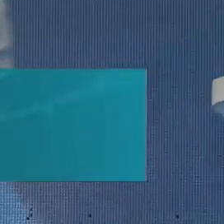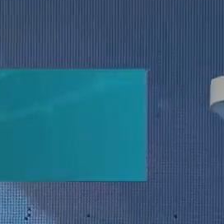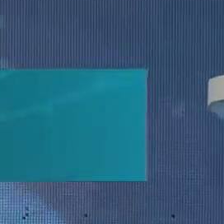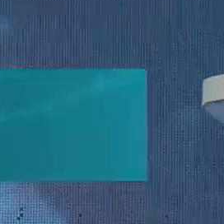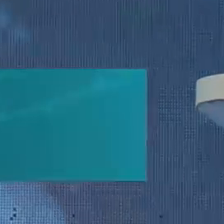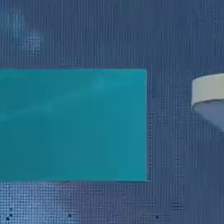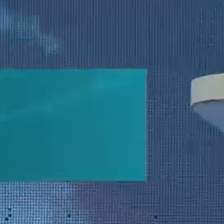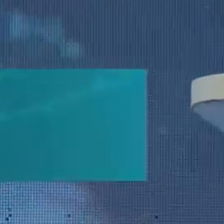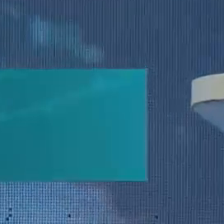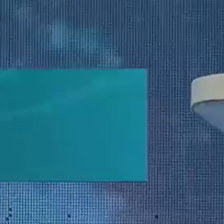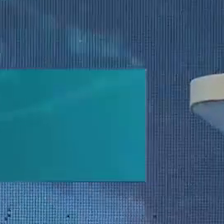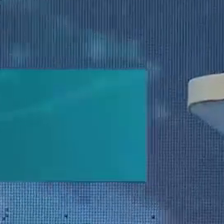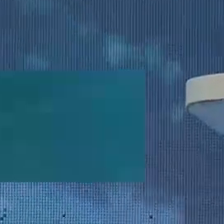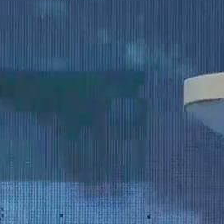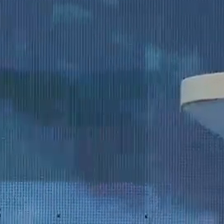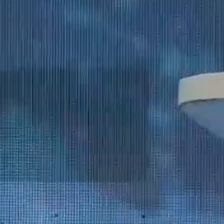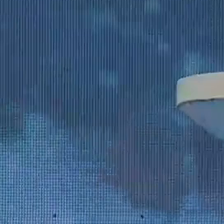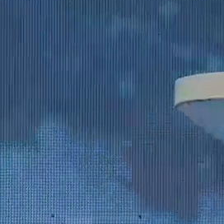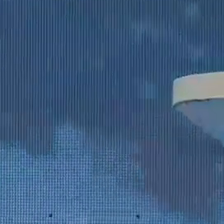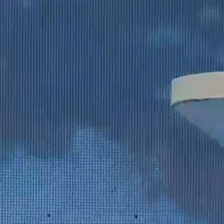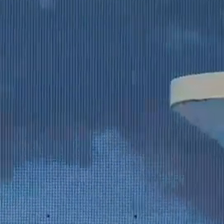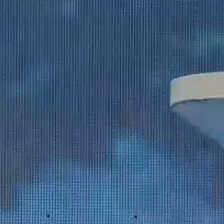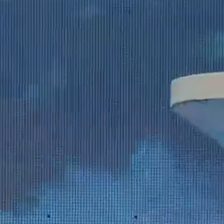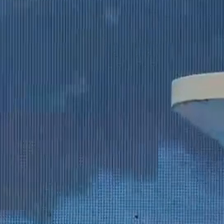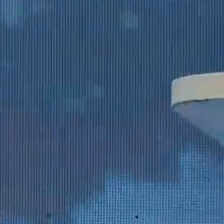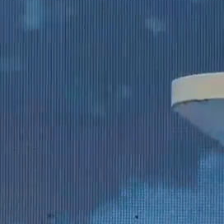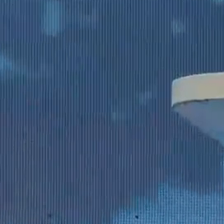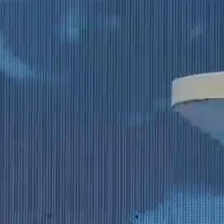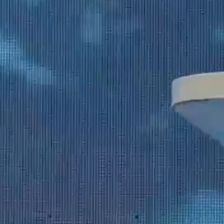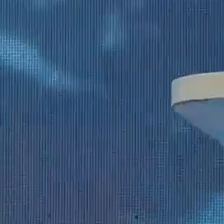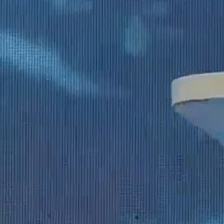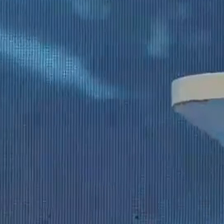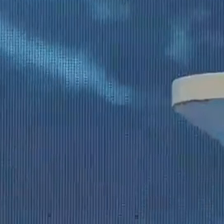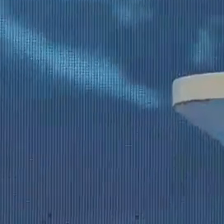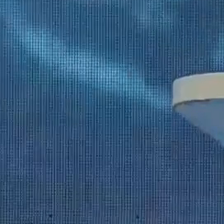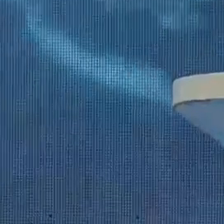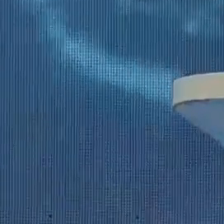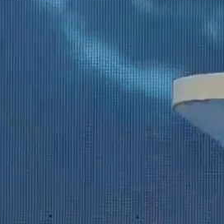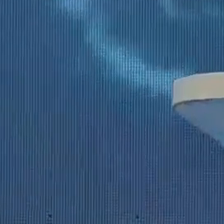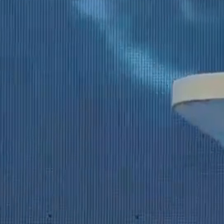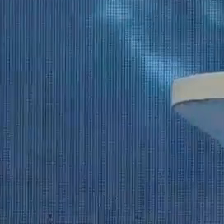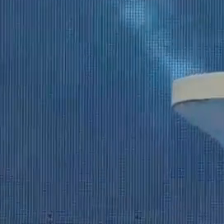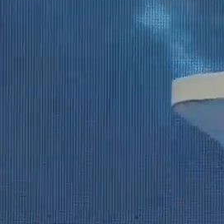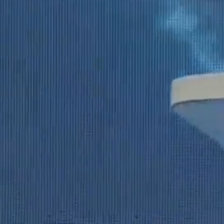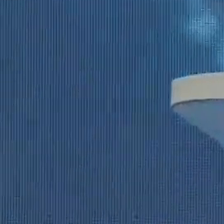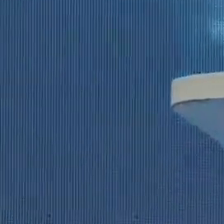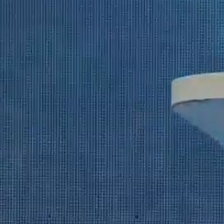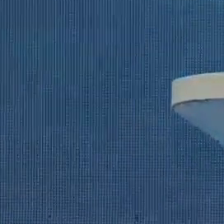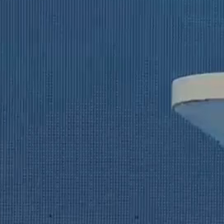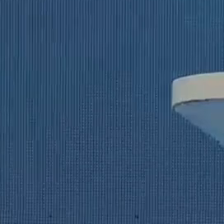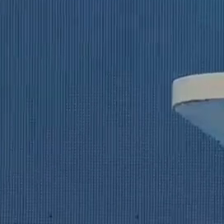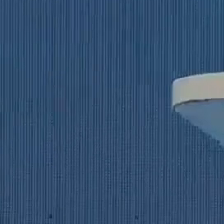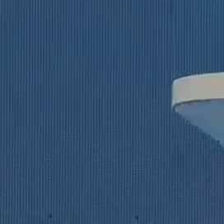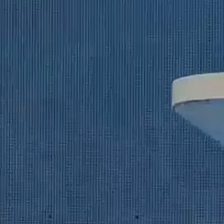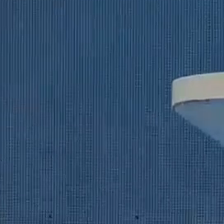stand. I want to be able to walk. I want to be able to run. I want to be able to think